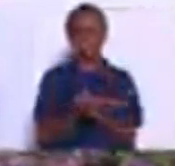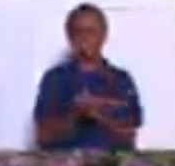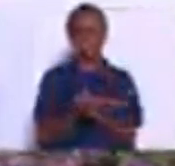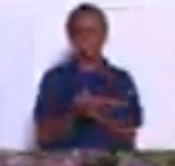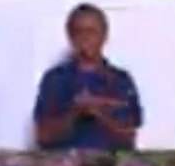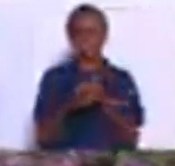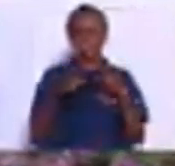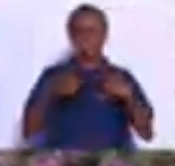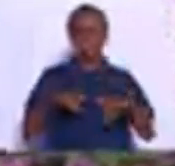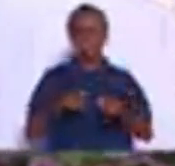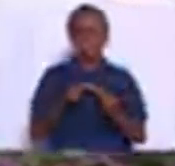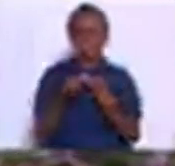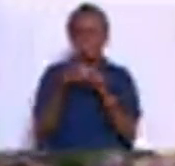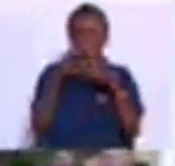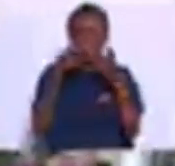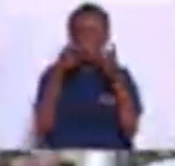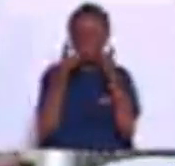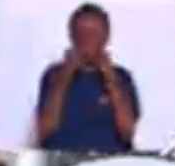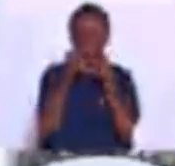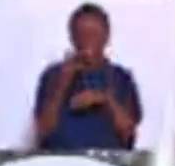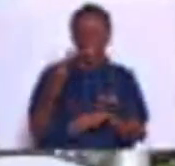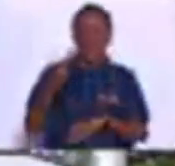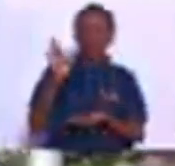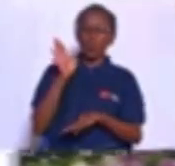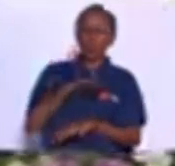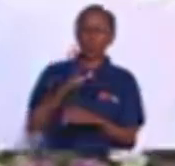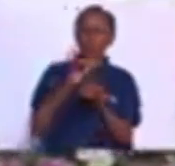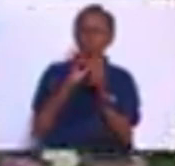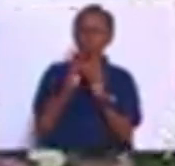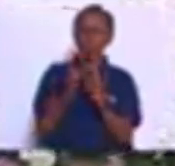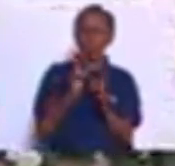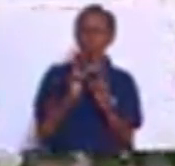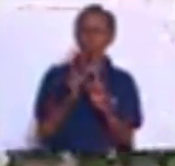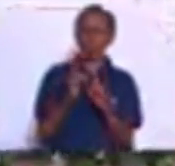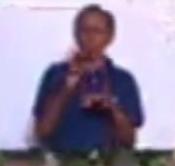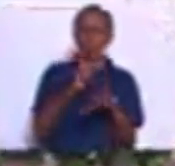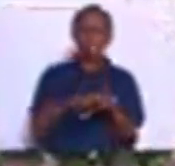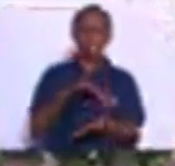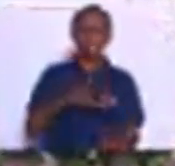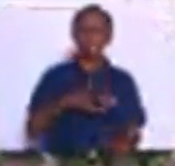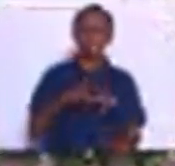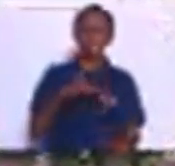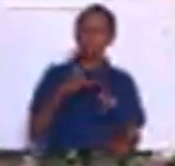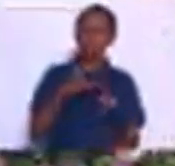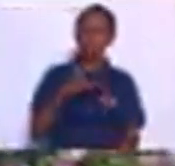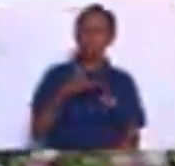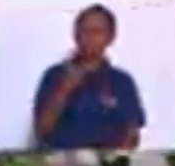Let's keep on listening. Women talk when they feel talking.